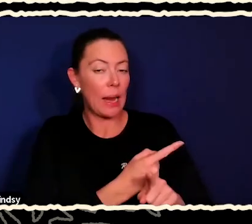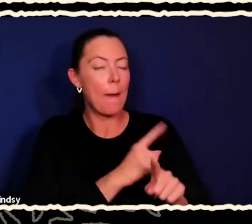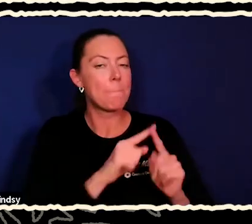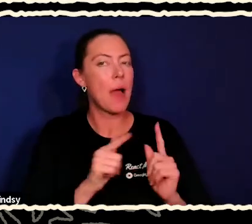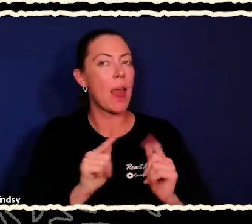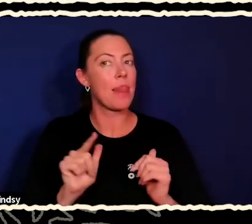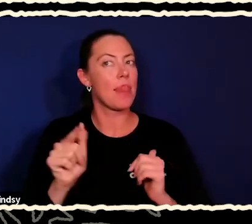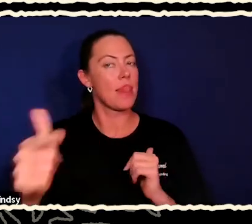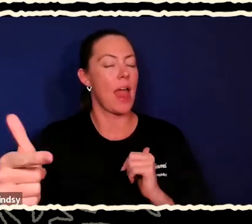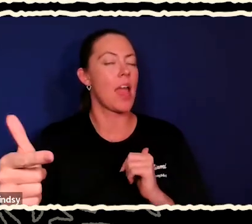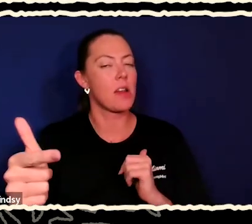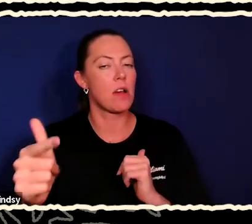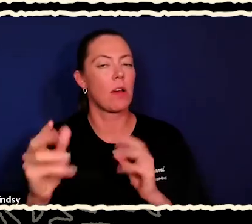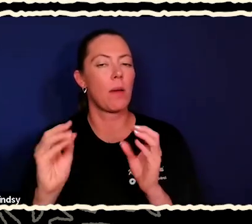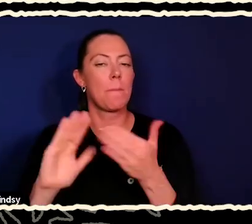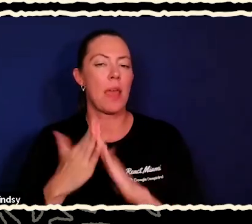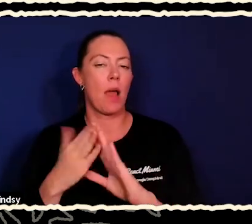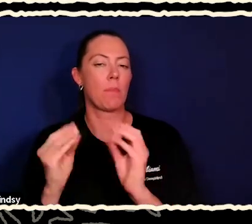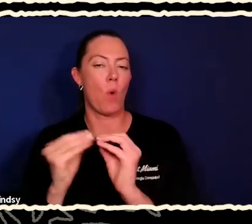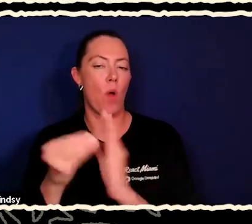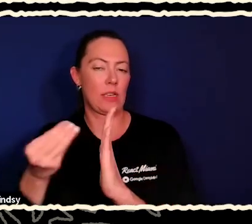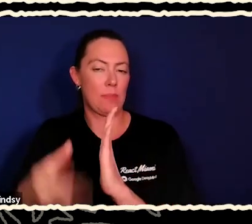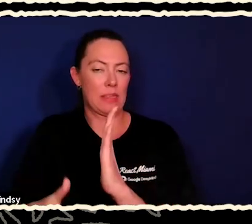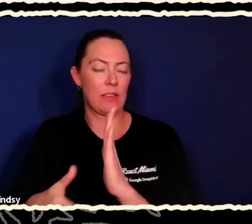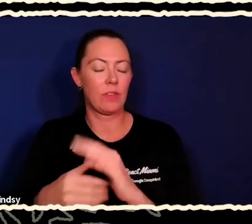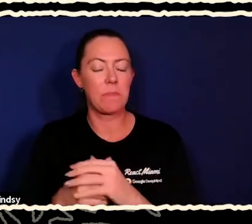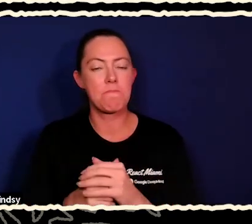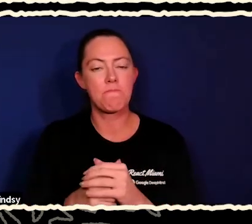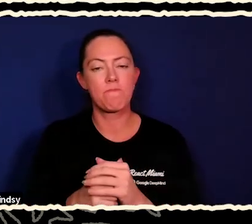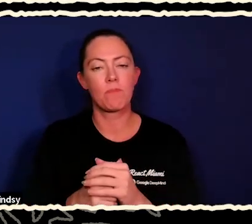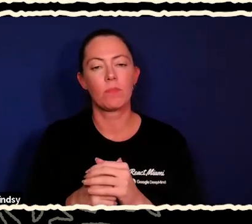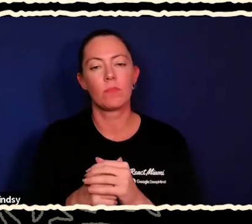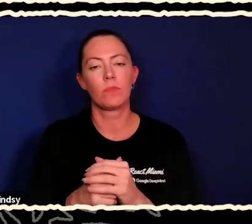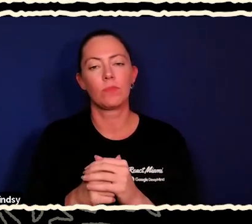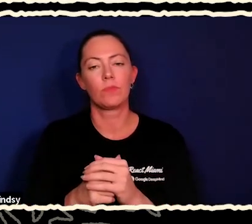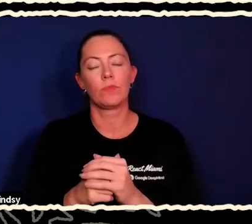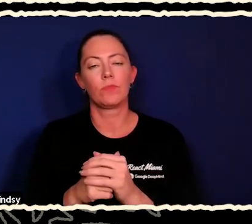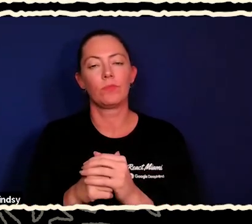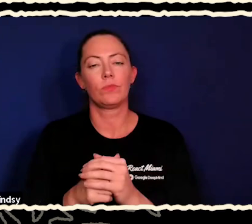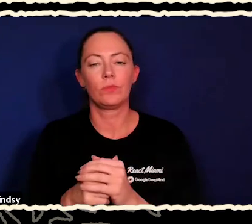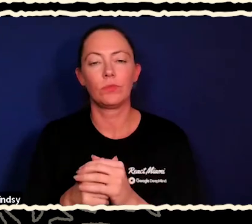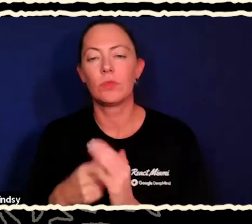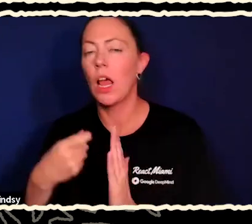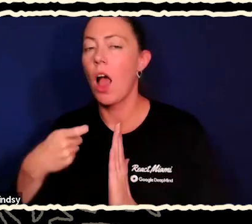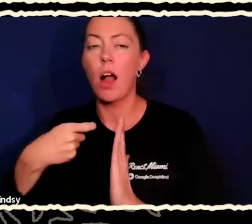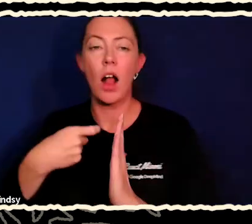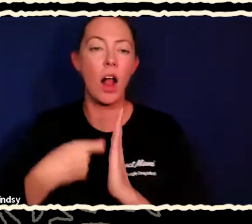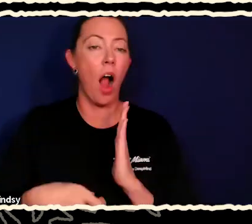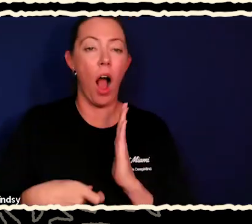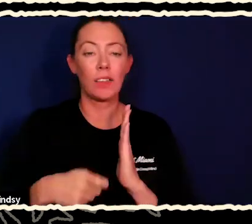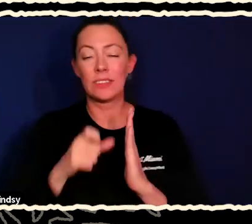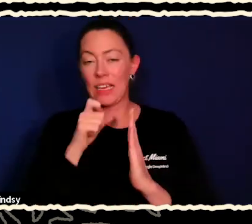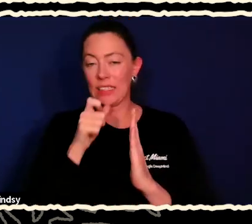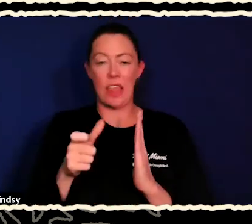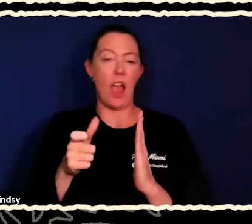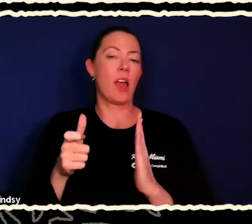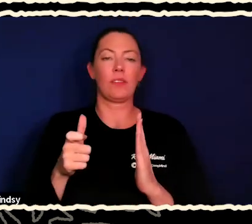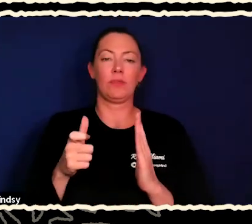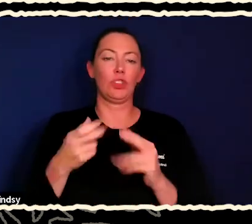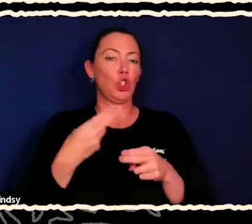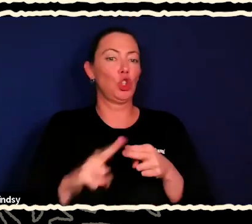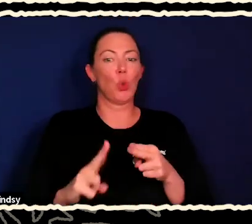costs you the most to live with. Cost is not a snapshot. It will unfold over